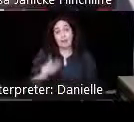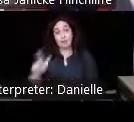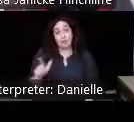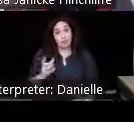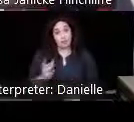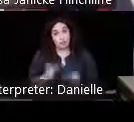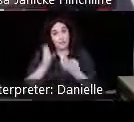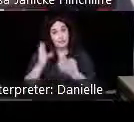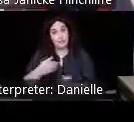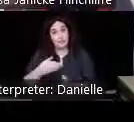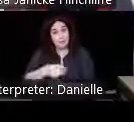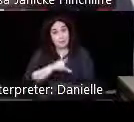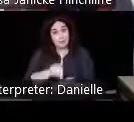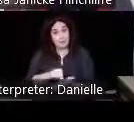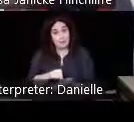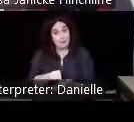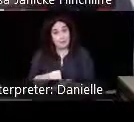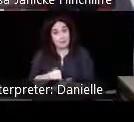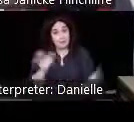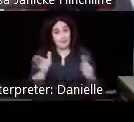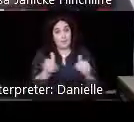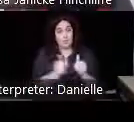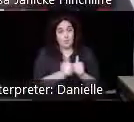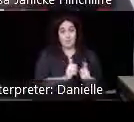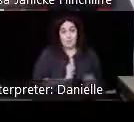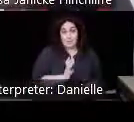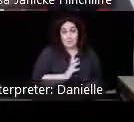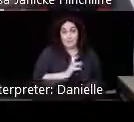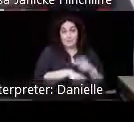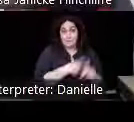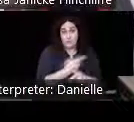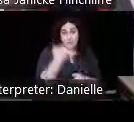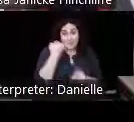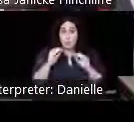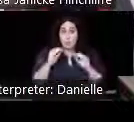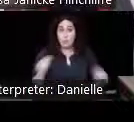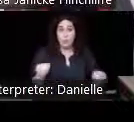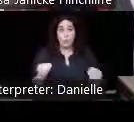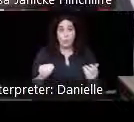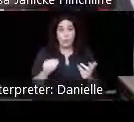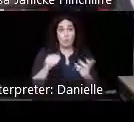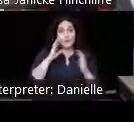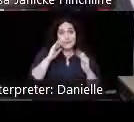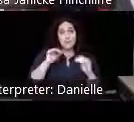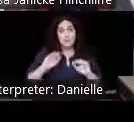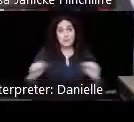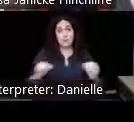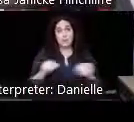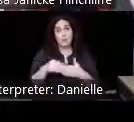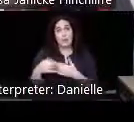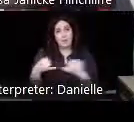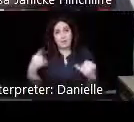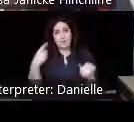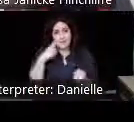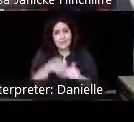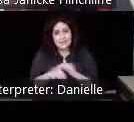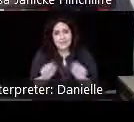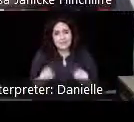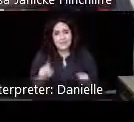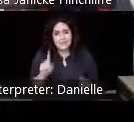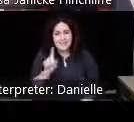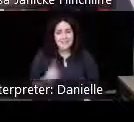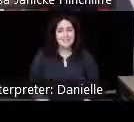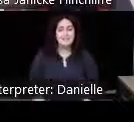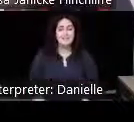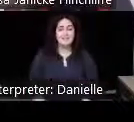if this kind of accessibility control is not in place? We also raised questions as we looked at these about